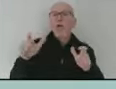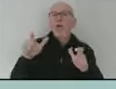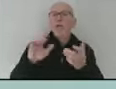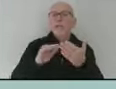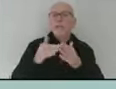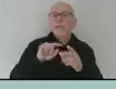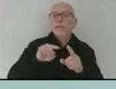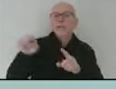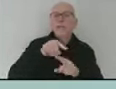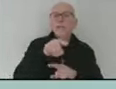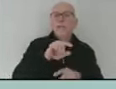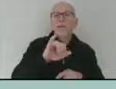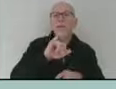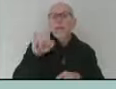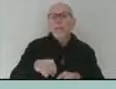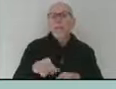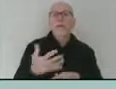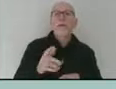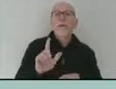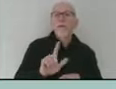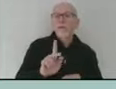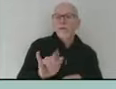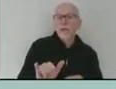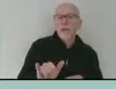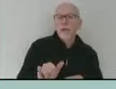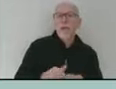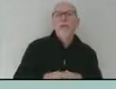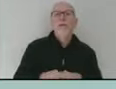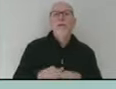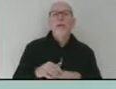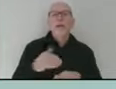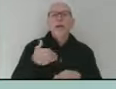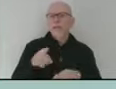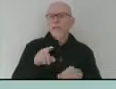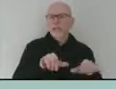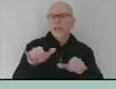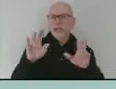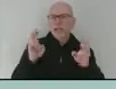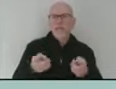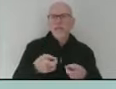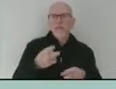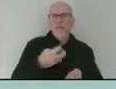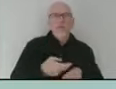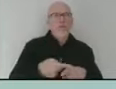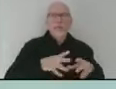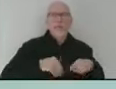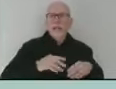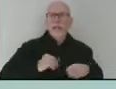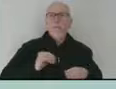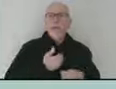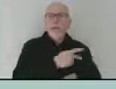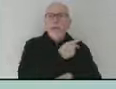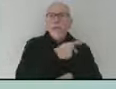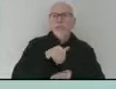areas, Indianapolis, Louisville, are also similar issues and have trouble accepting our patients.